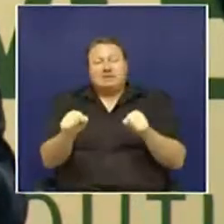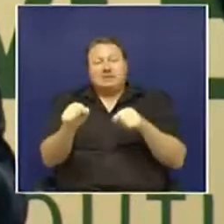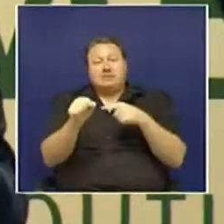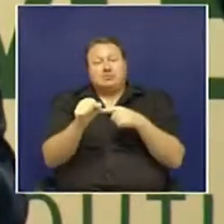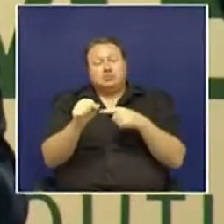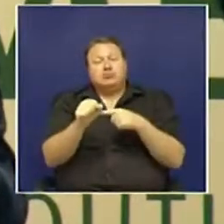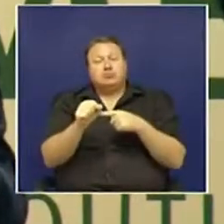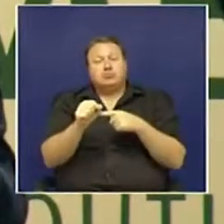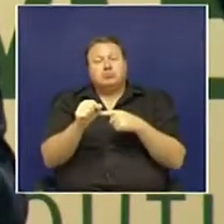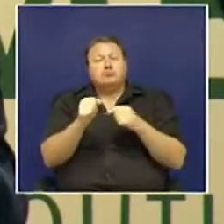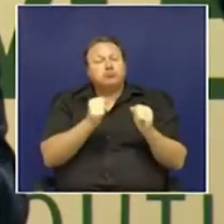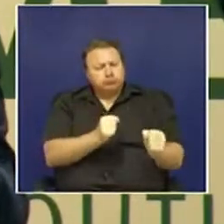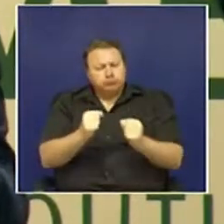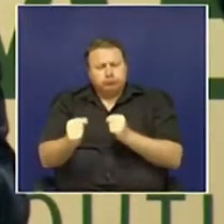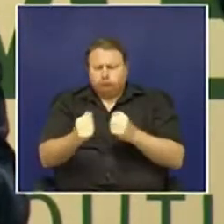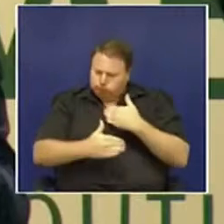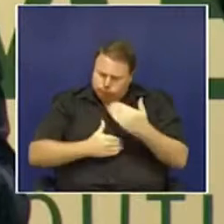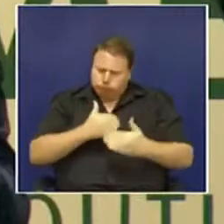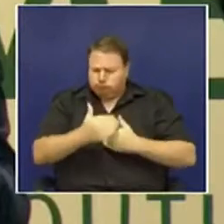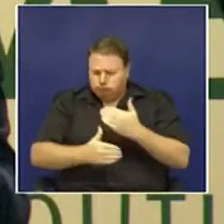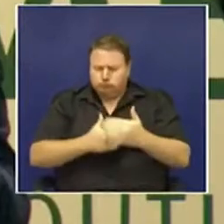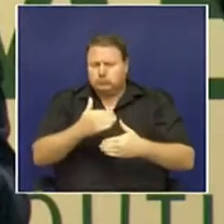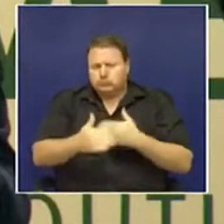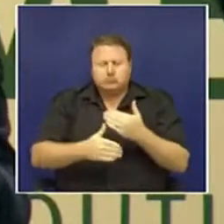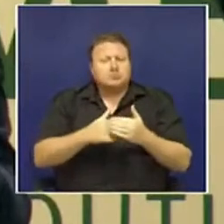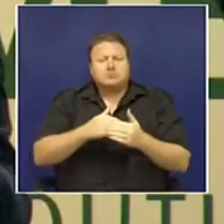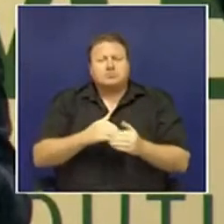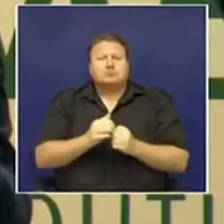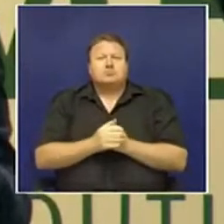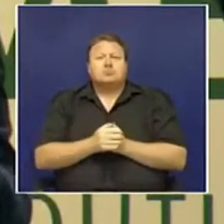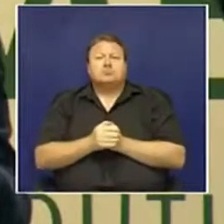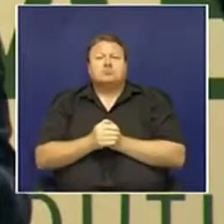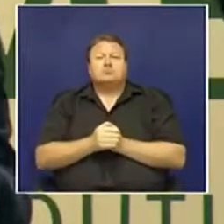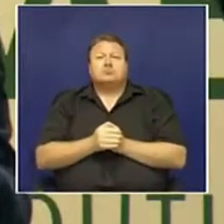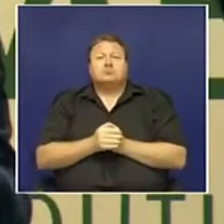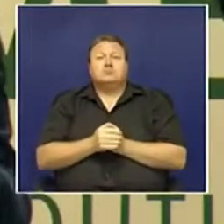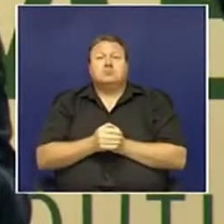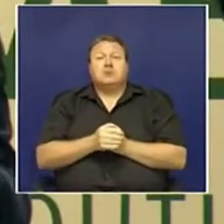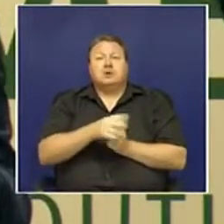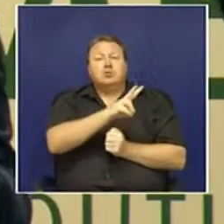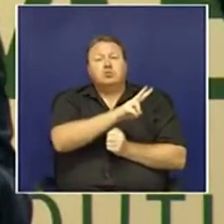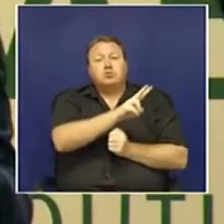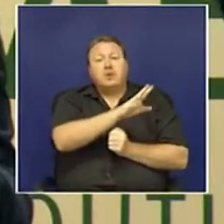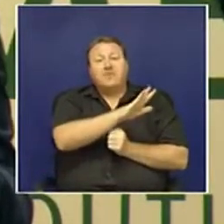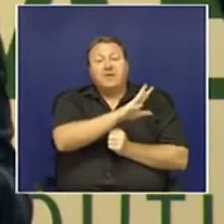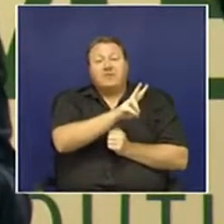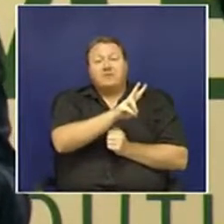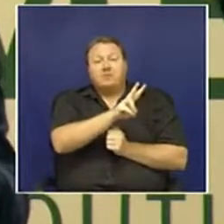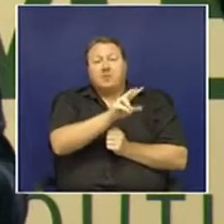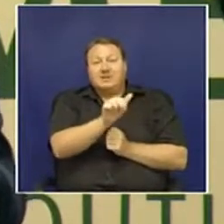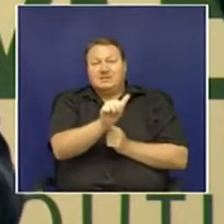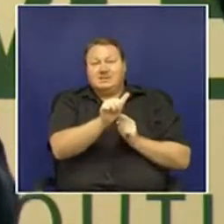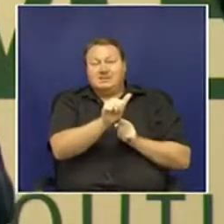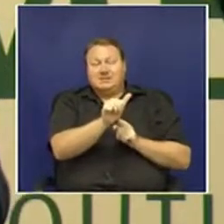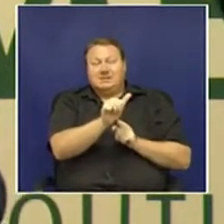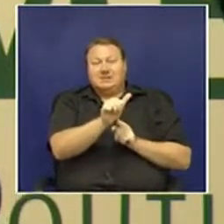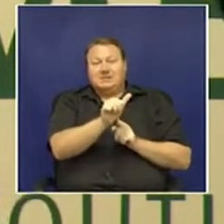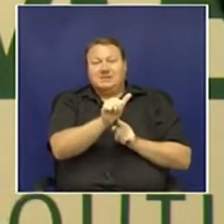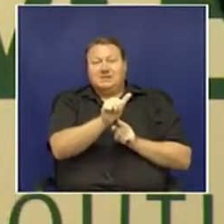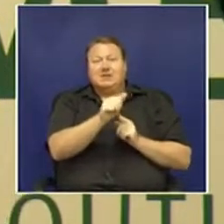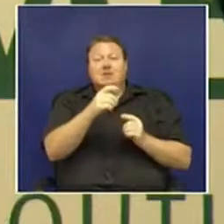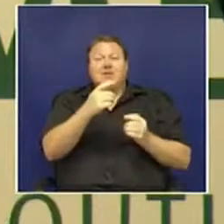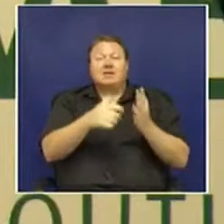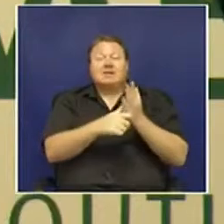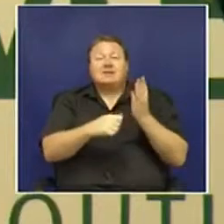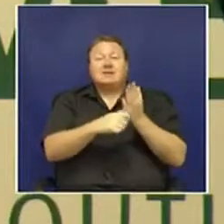resilience despite slow economic growth. For 25-26, the gross tax revenue is revised